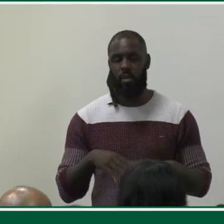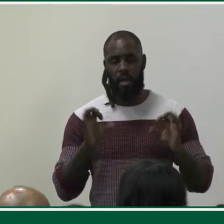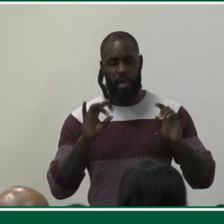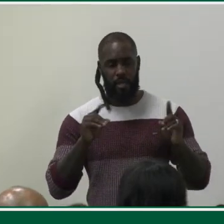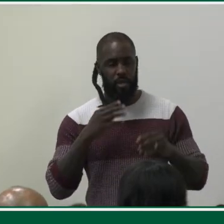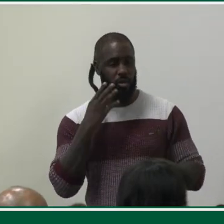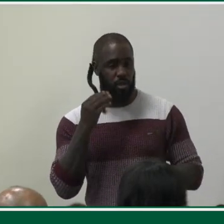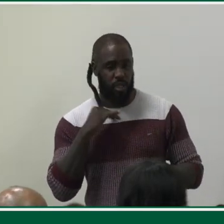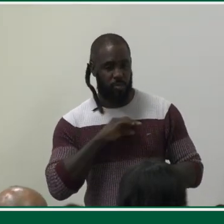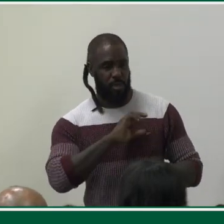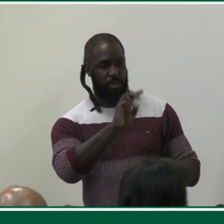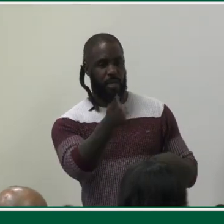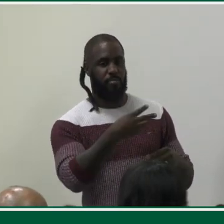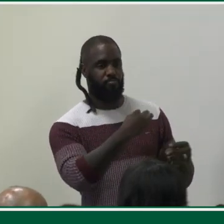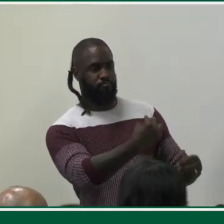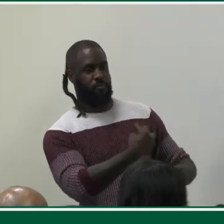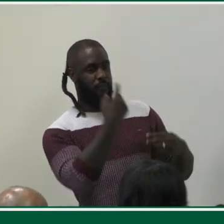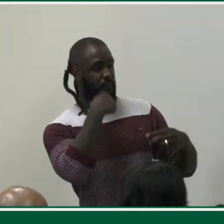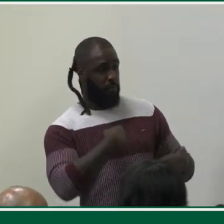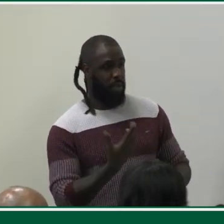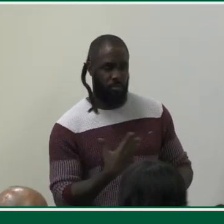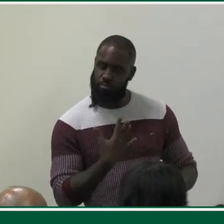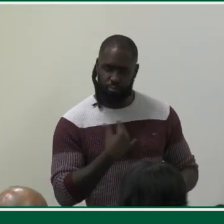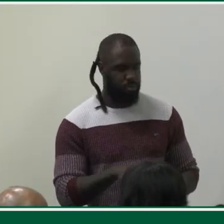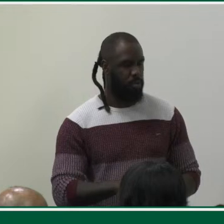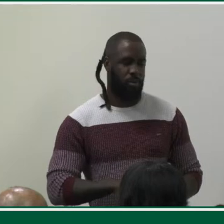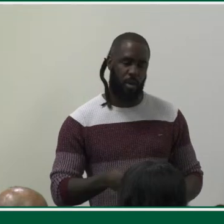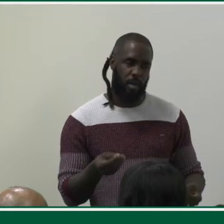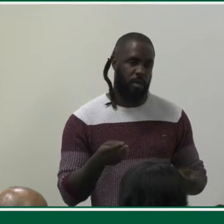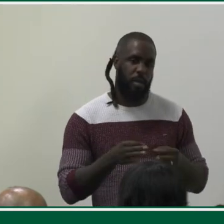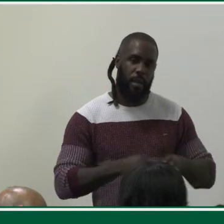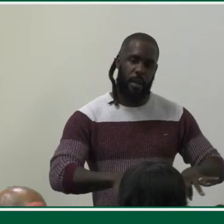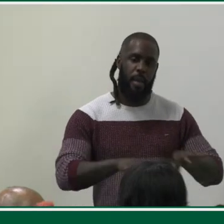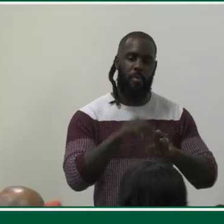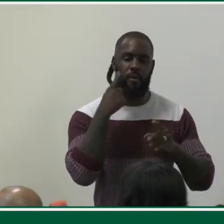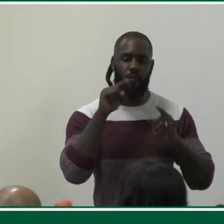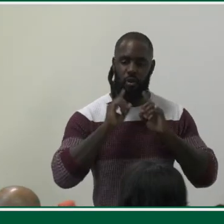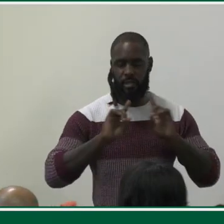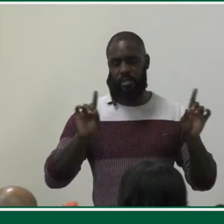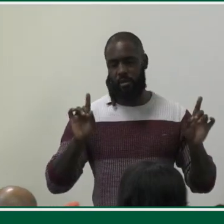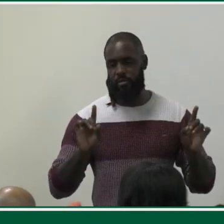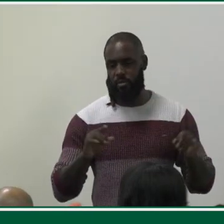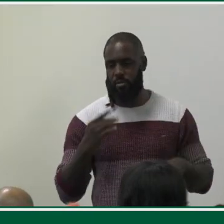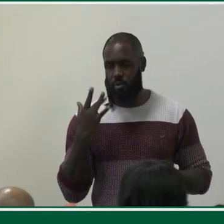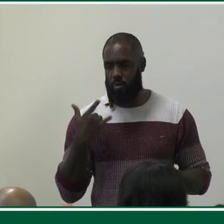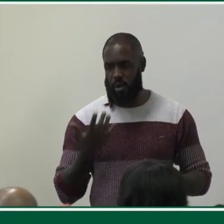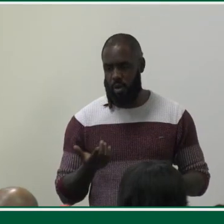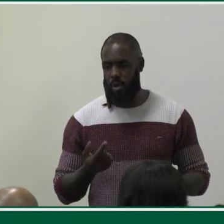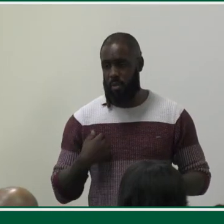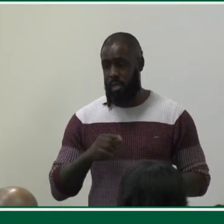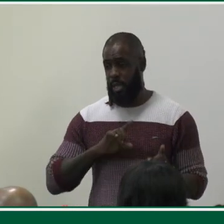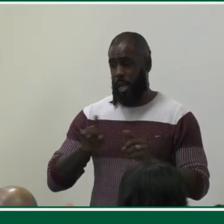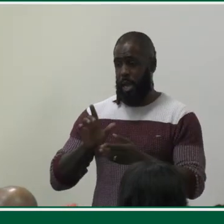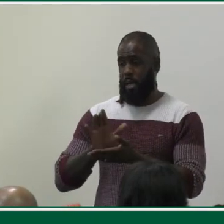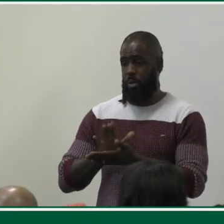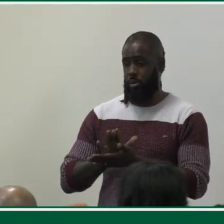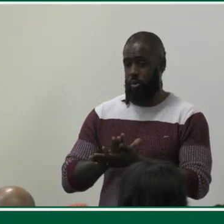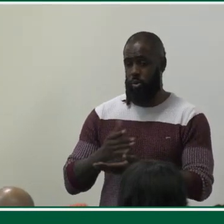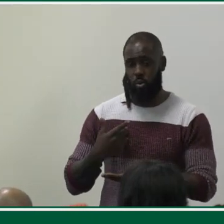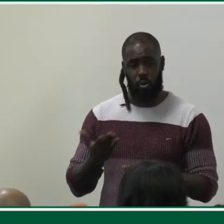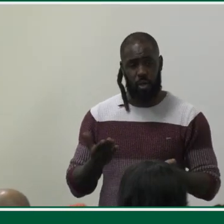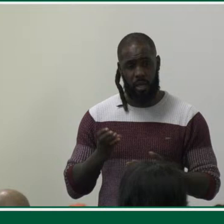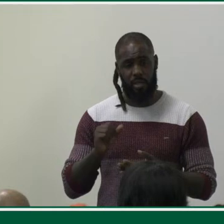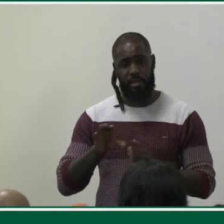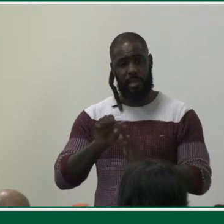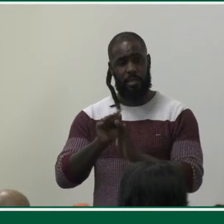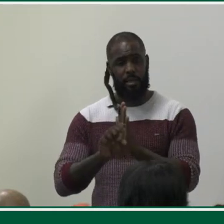of you is absolutely critical to your success. And I can speak from that from a personal perspective, because when I went to school at Sacramento